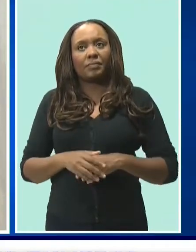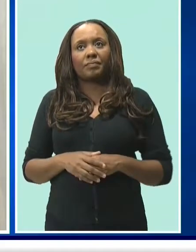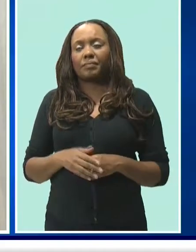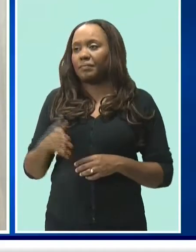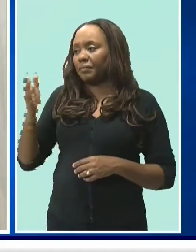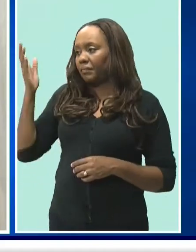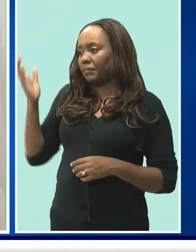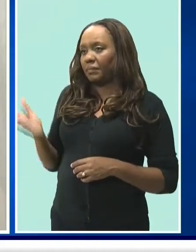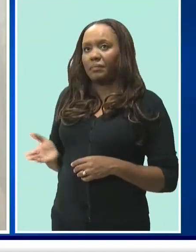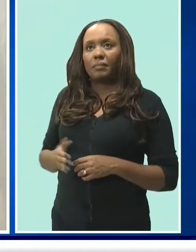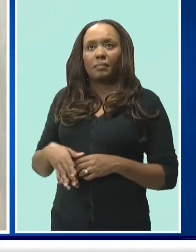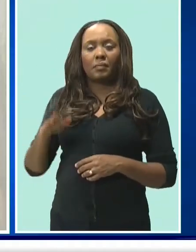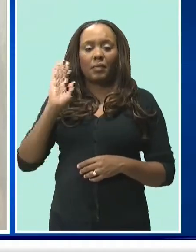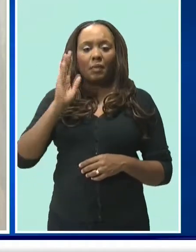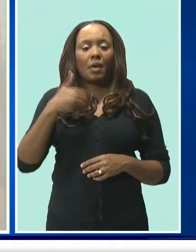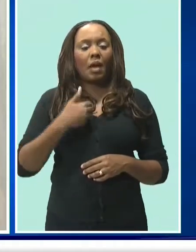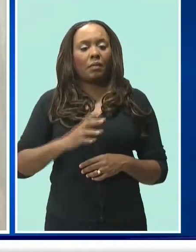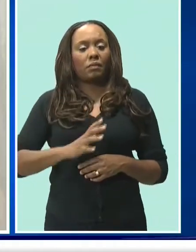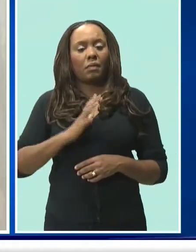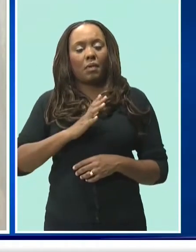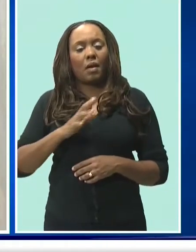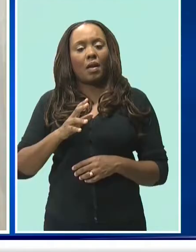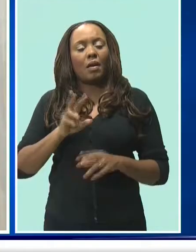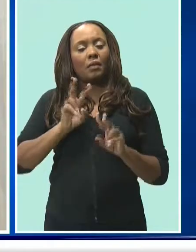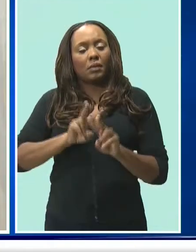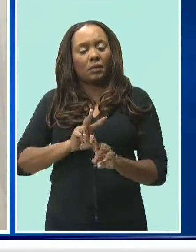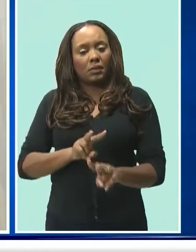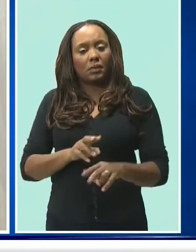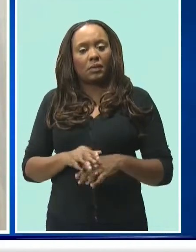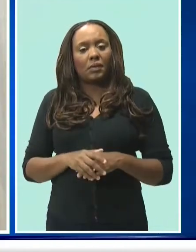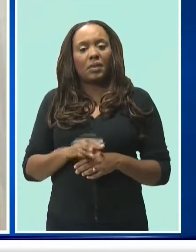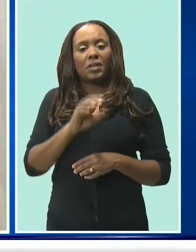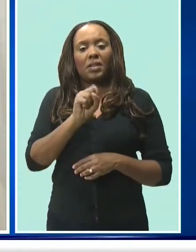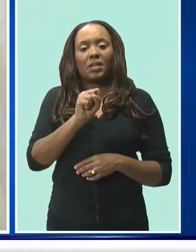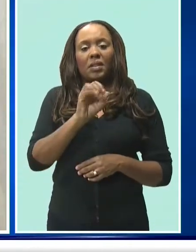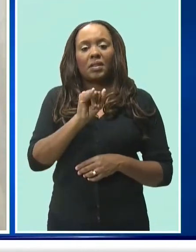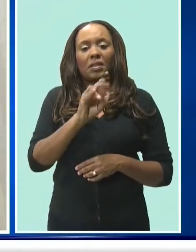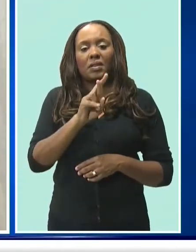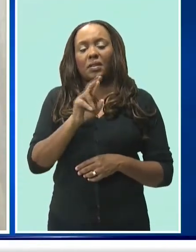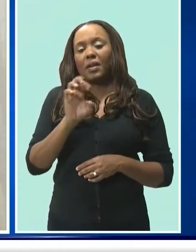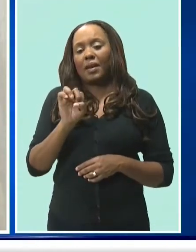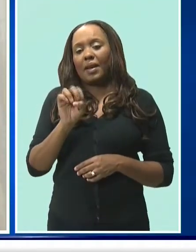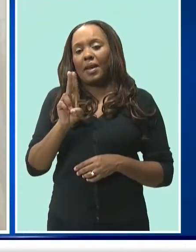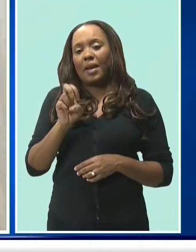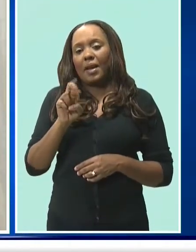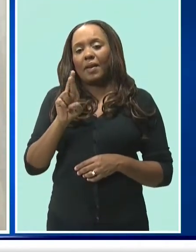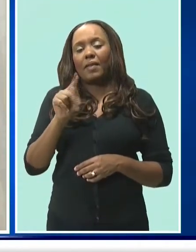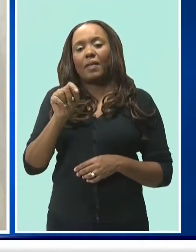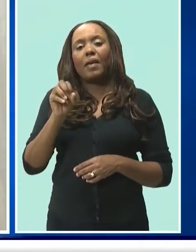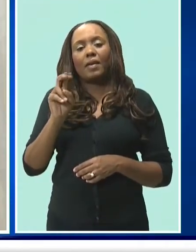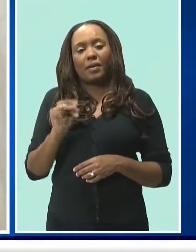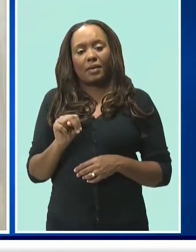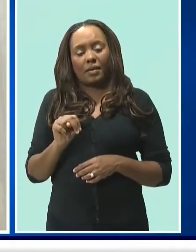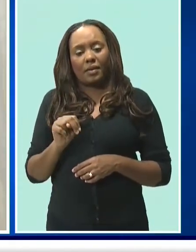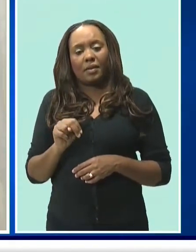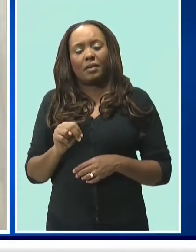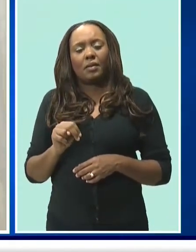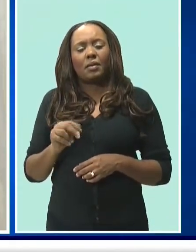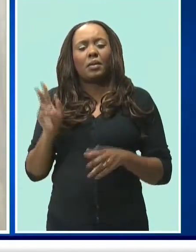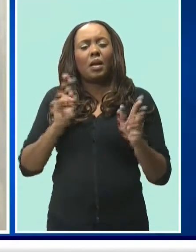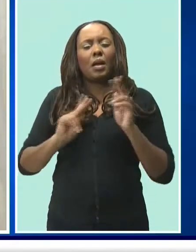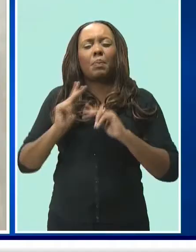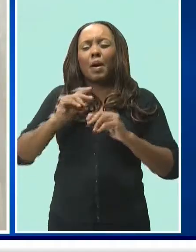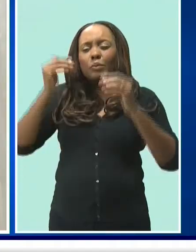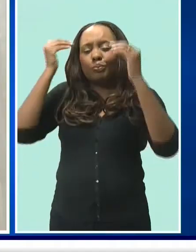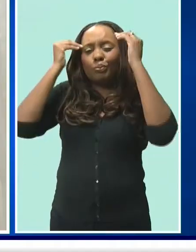be accorded an official funeral. Sir Everton, the last of the world-renowned trio, affectionately known across the